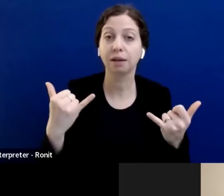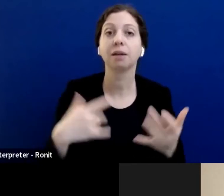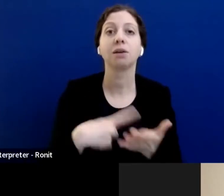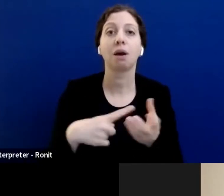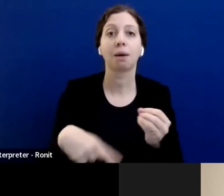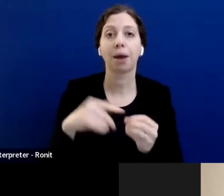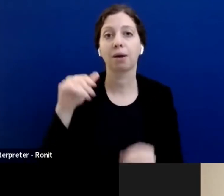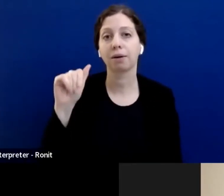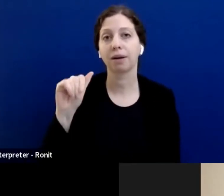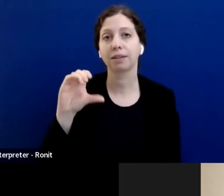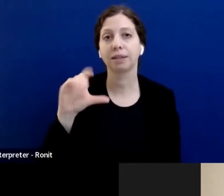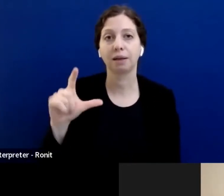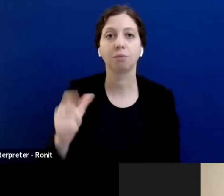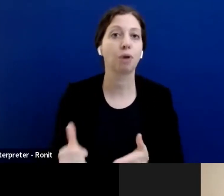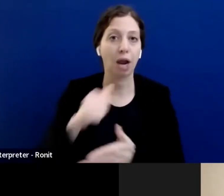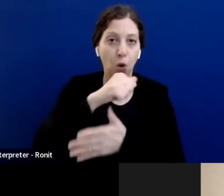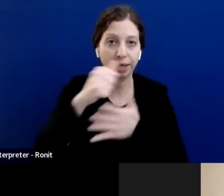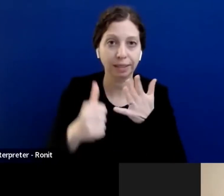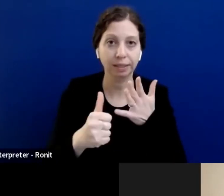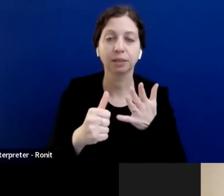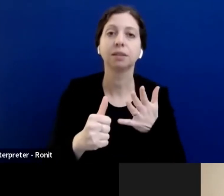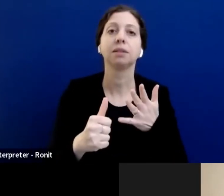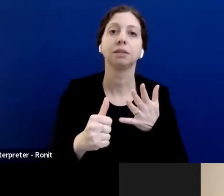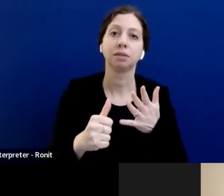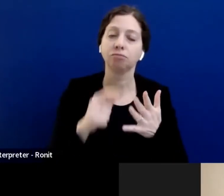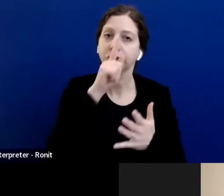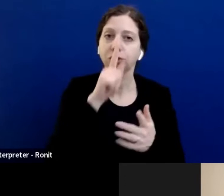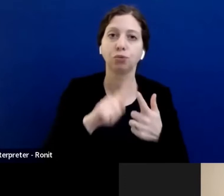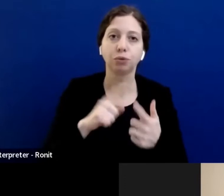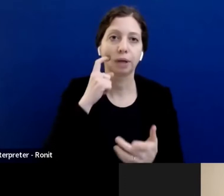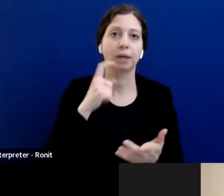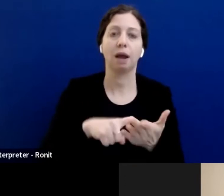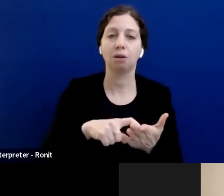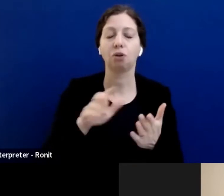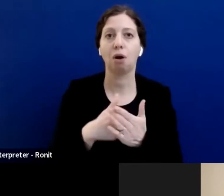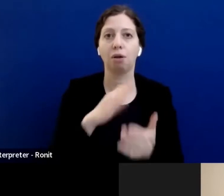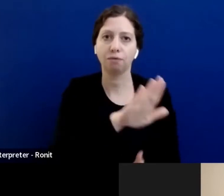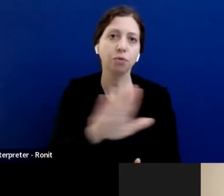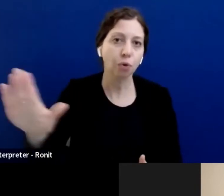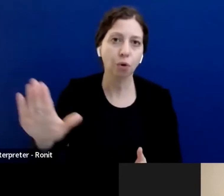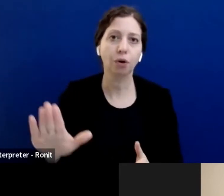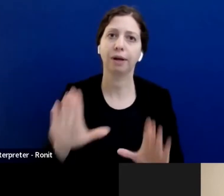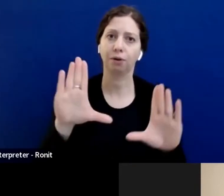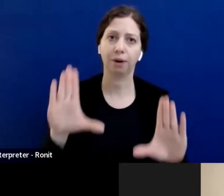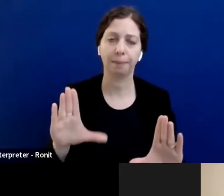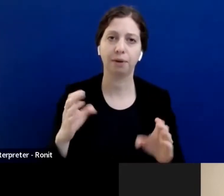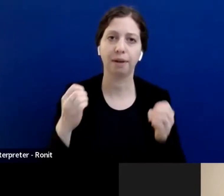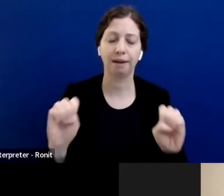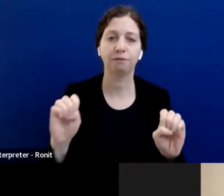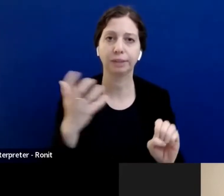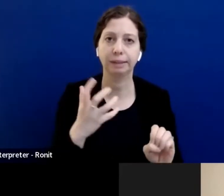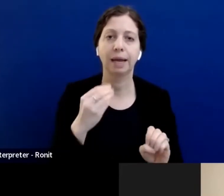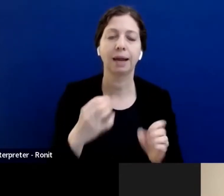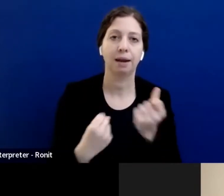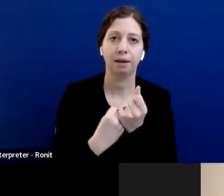about ACL's priorities, and really more than anything, to acknowledge all of y'all's incredible efforts and advocacy